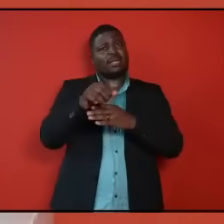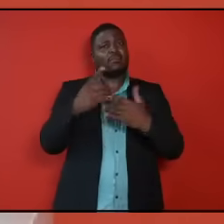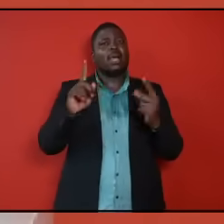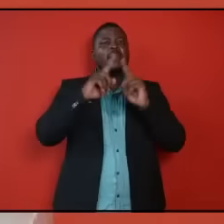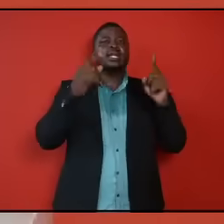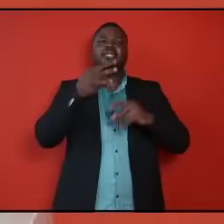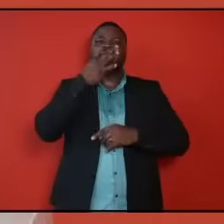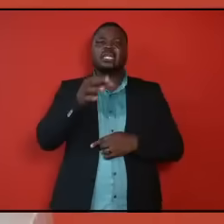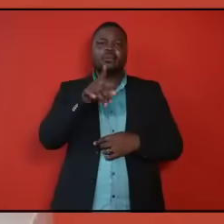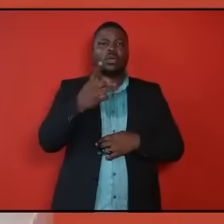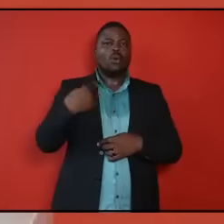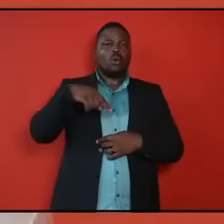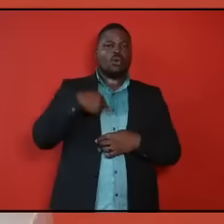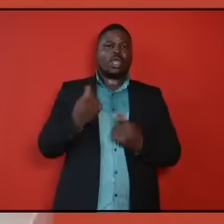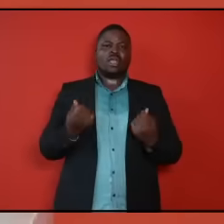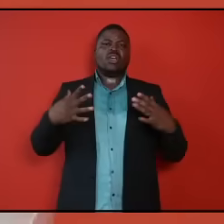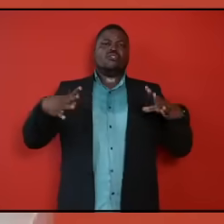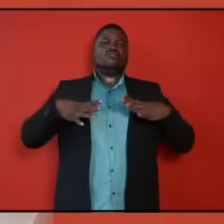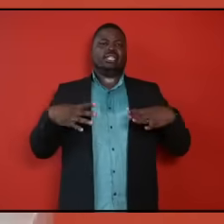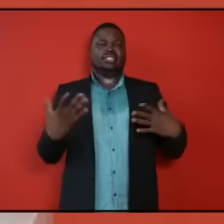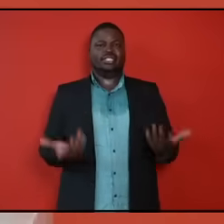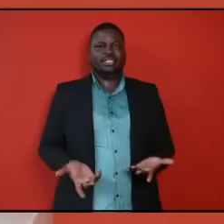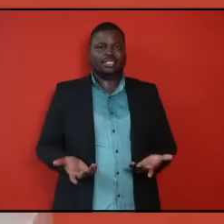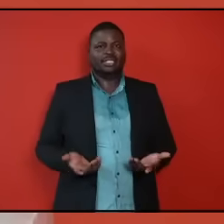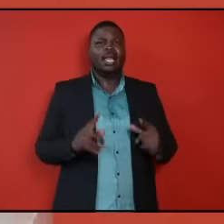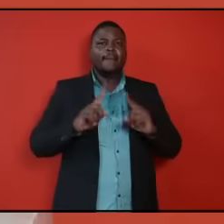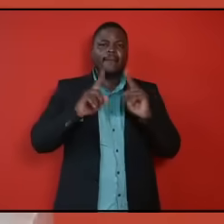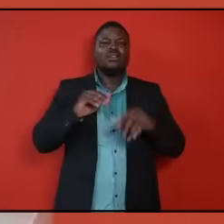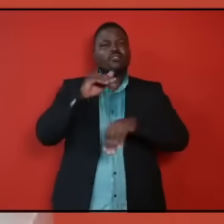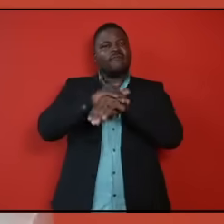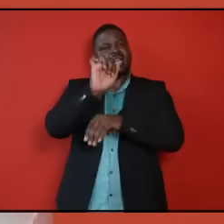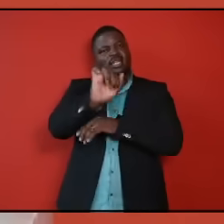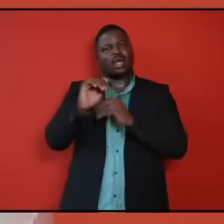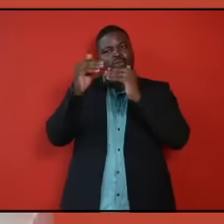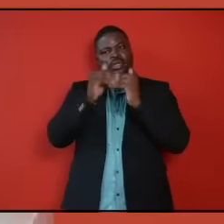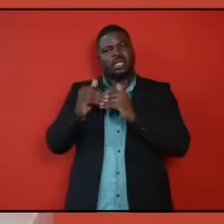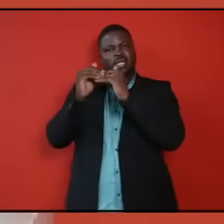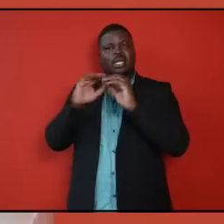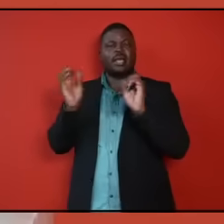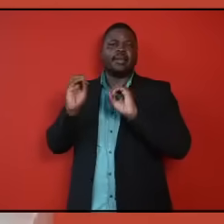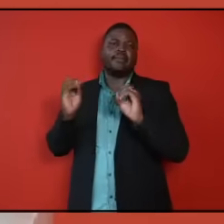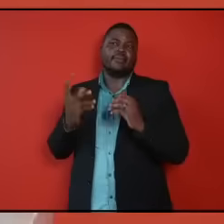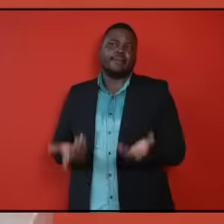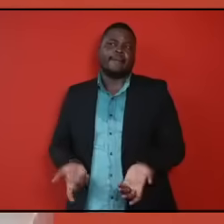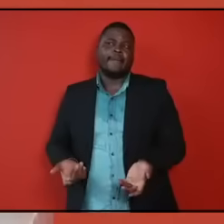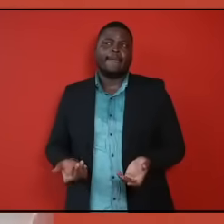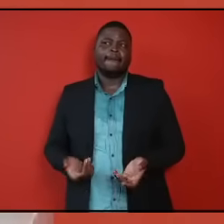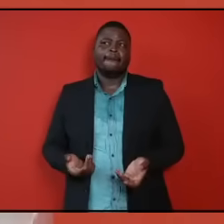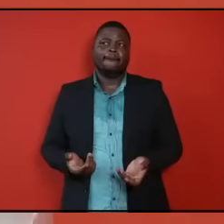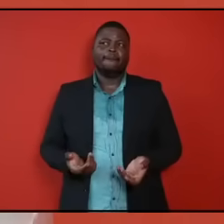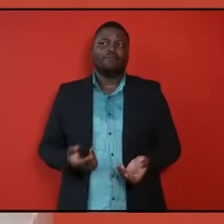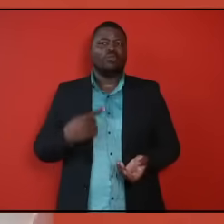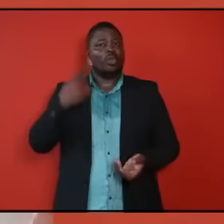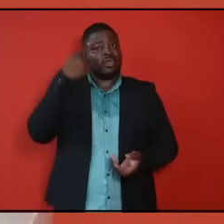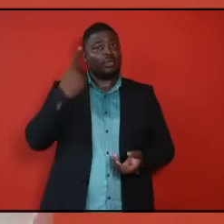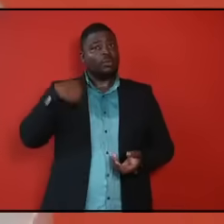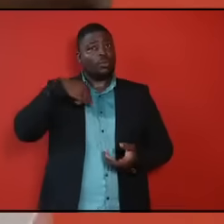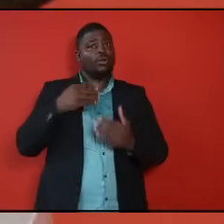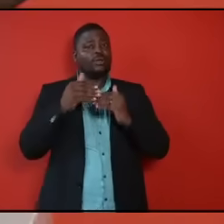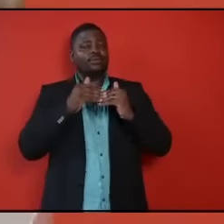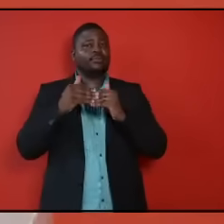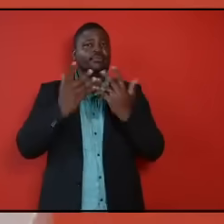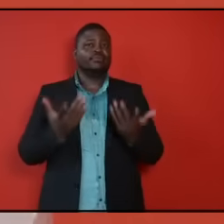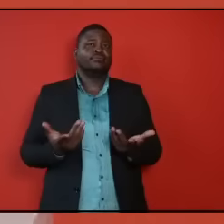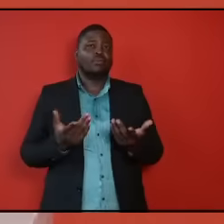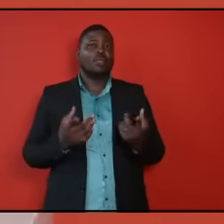poor. You can't even look after the hair of your friend. But you think we don't care. We care. We are a